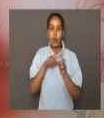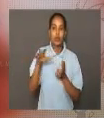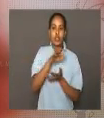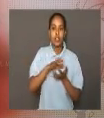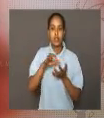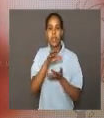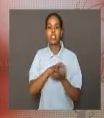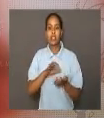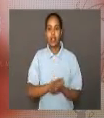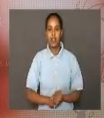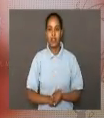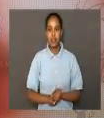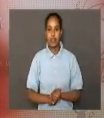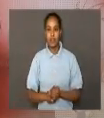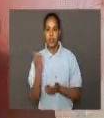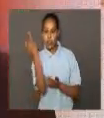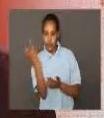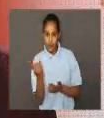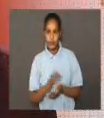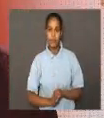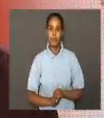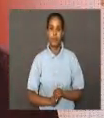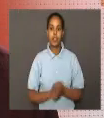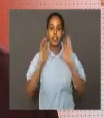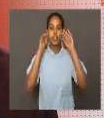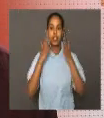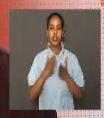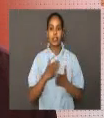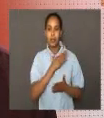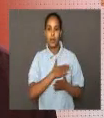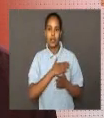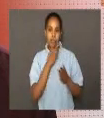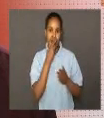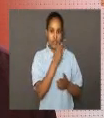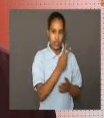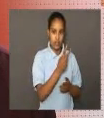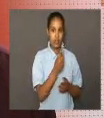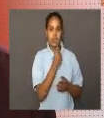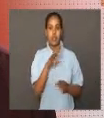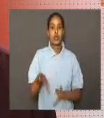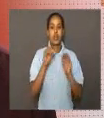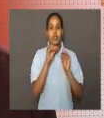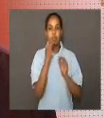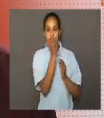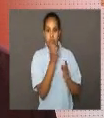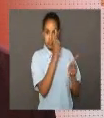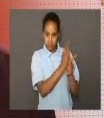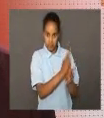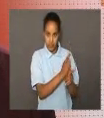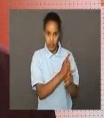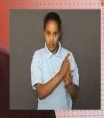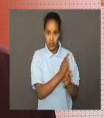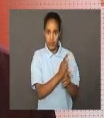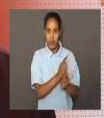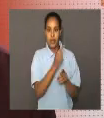heterogeneous mixtures you could have drawn. Teacher, please check the student's drawing to make sure they